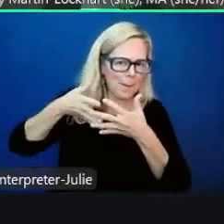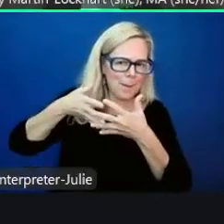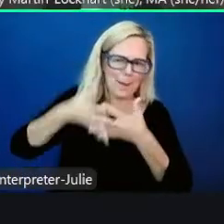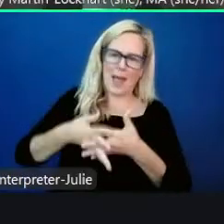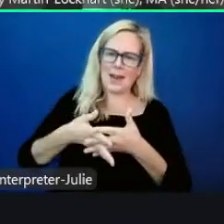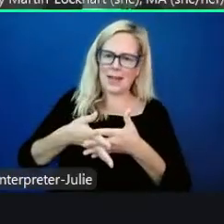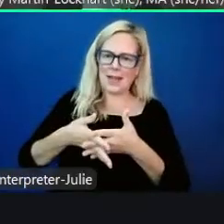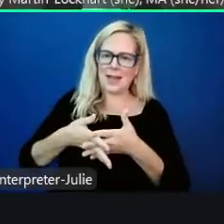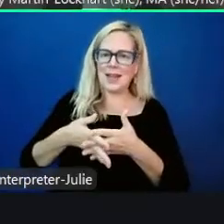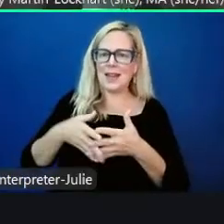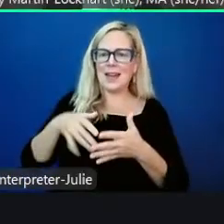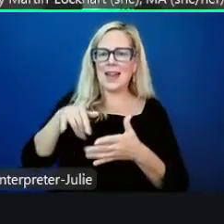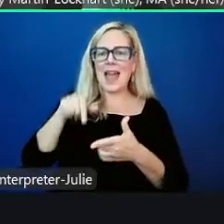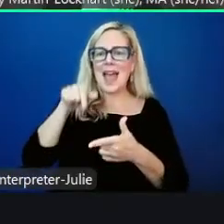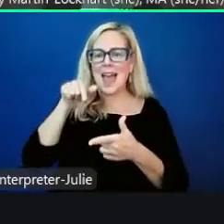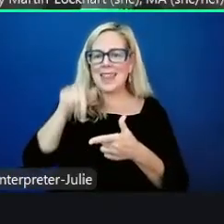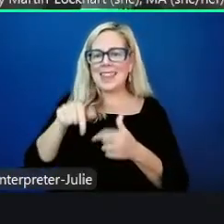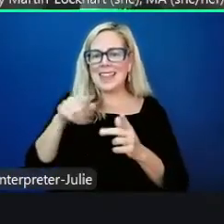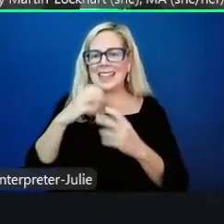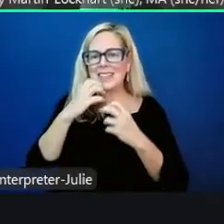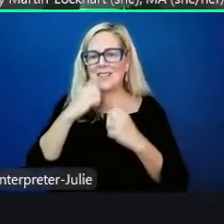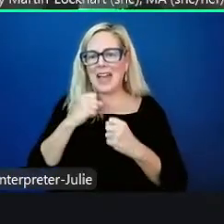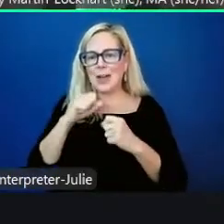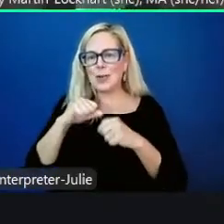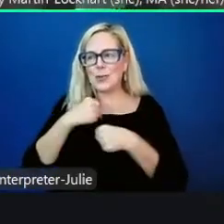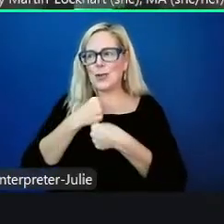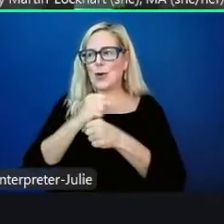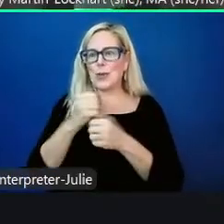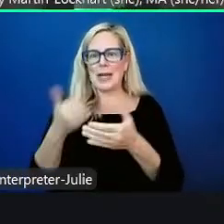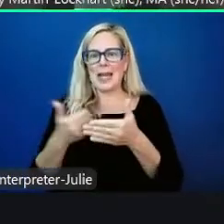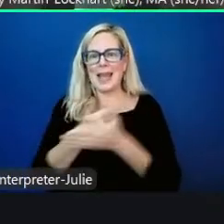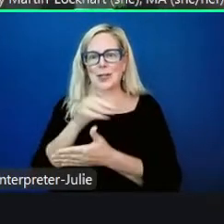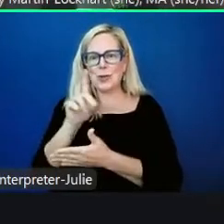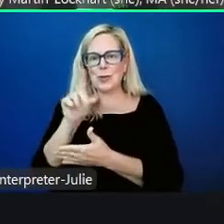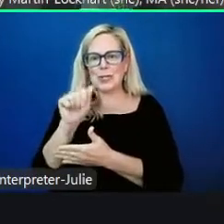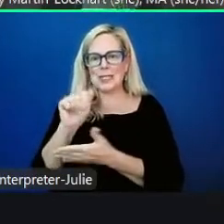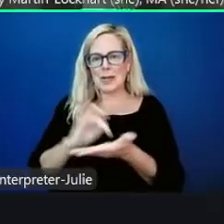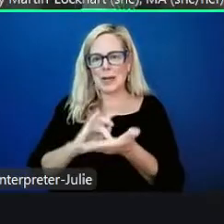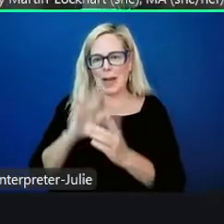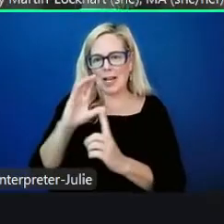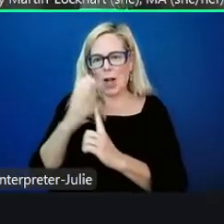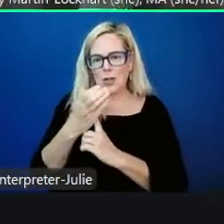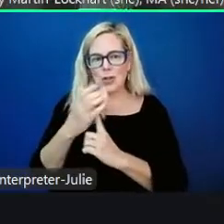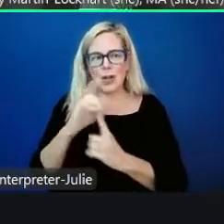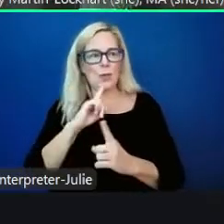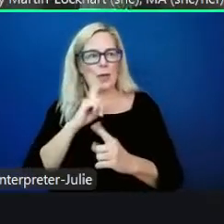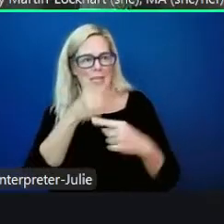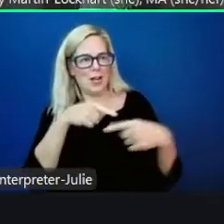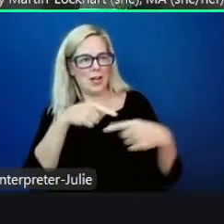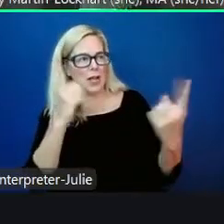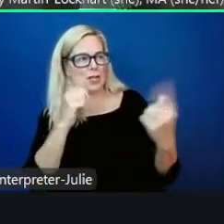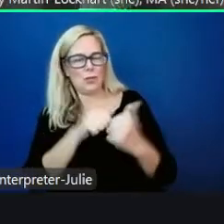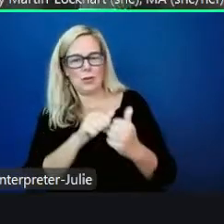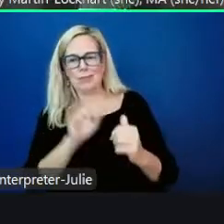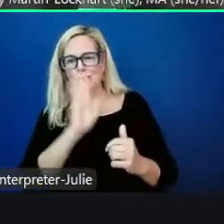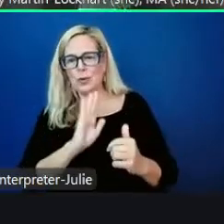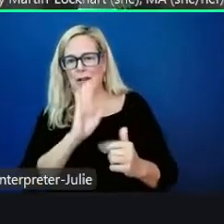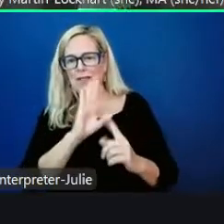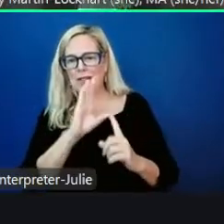new disability medical culture that stands in stark contrast with traditional hegemonic medical